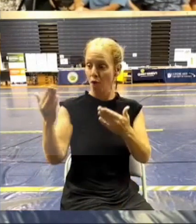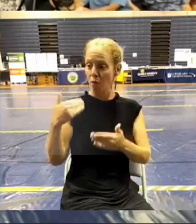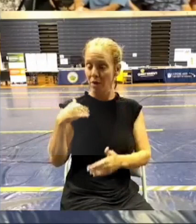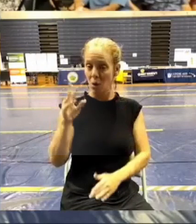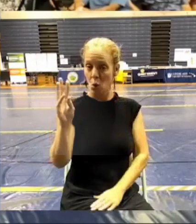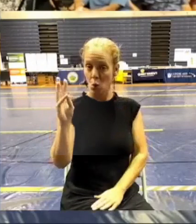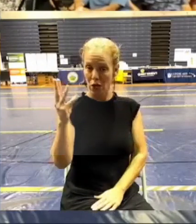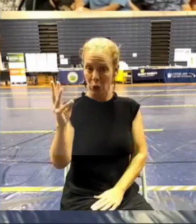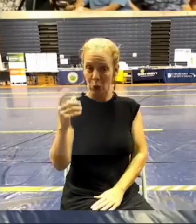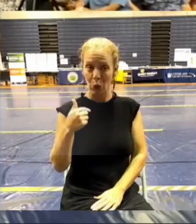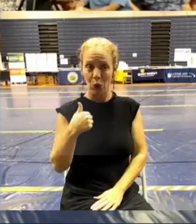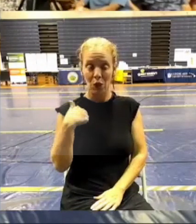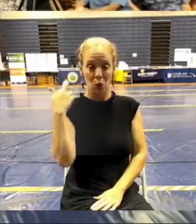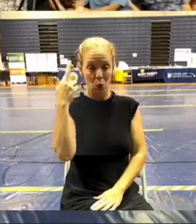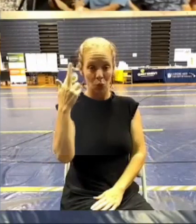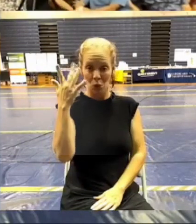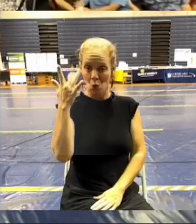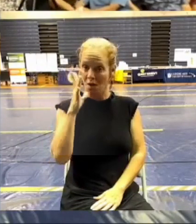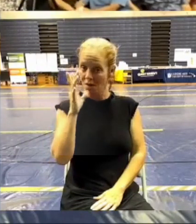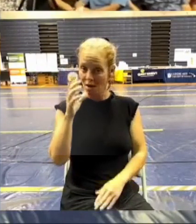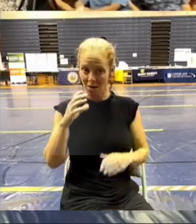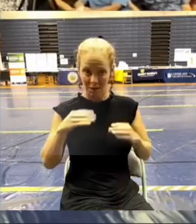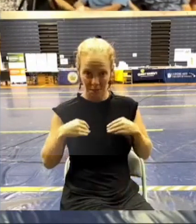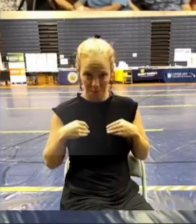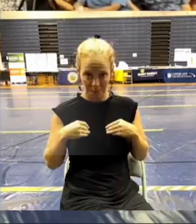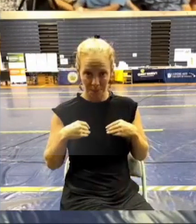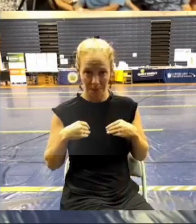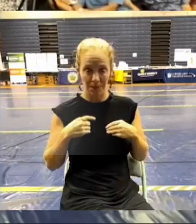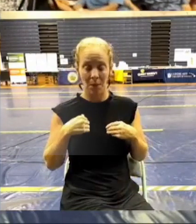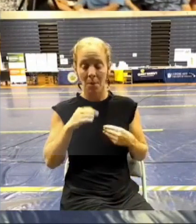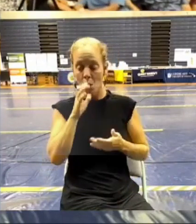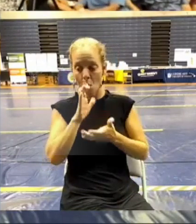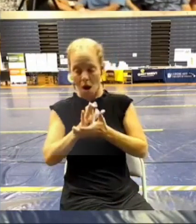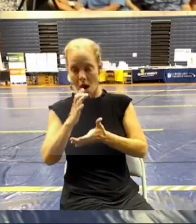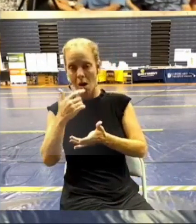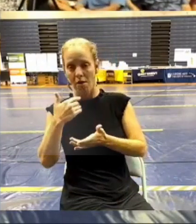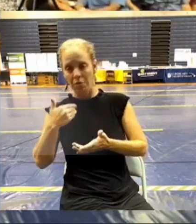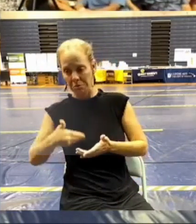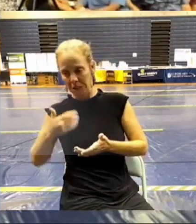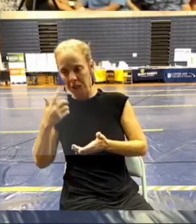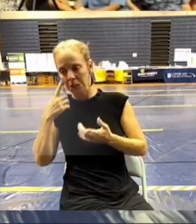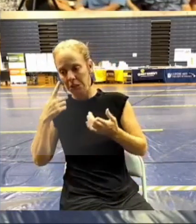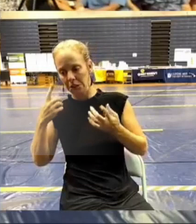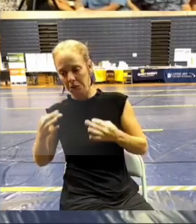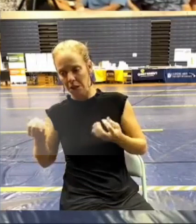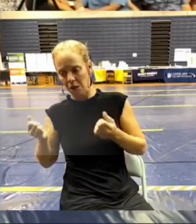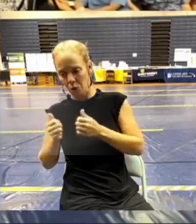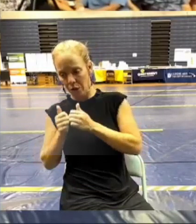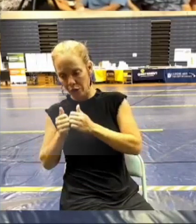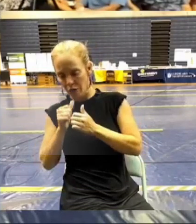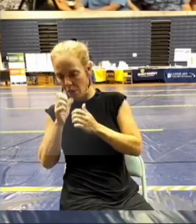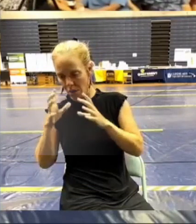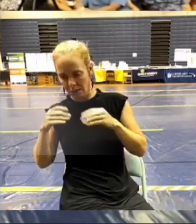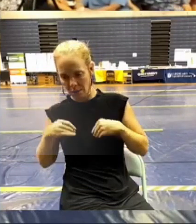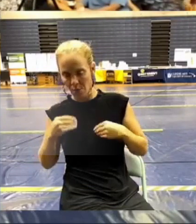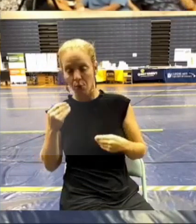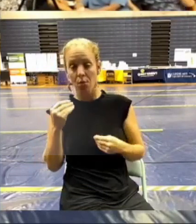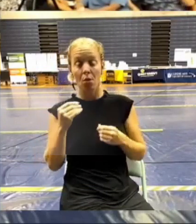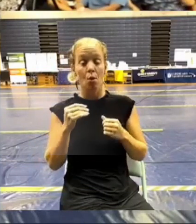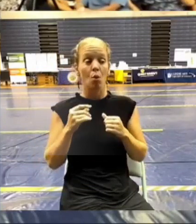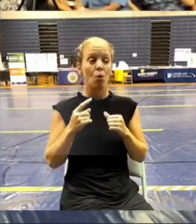Wailuku. The reason I didn't take it, or me and my wife didn't take it, is because, for